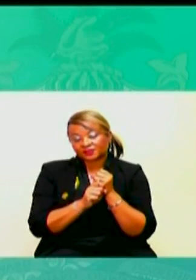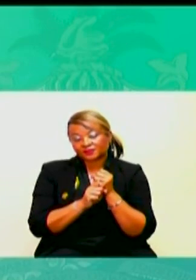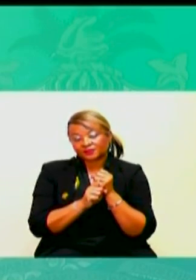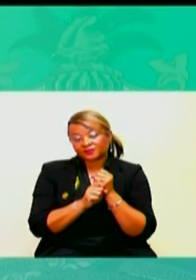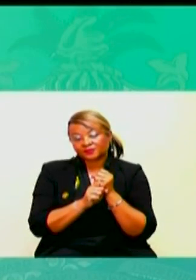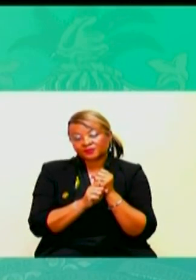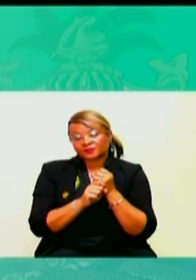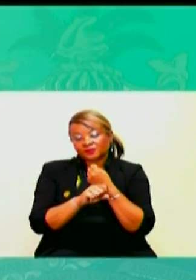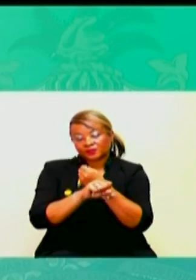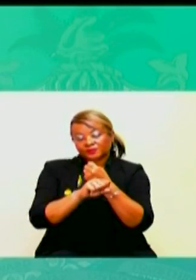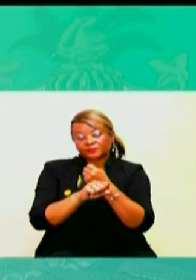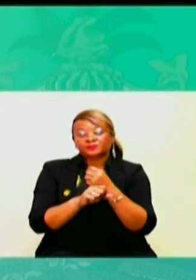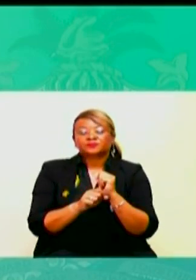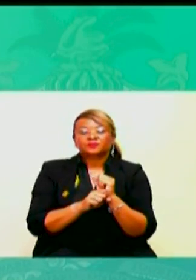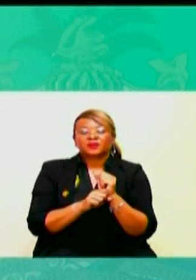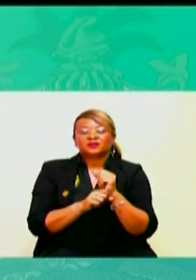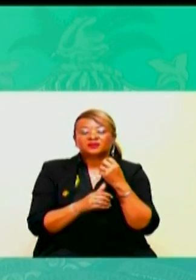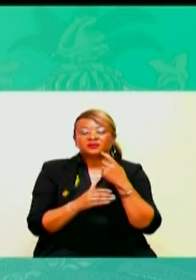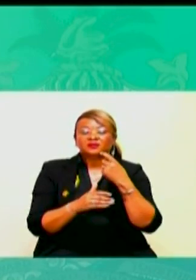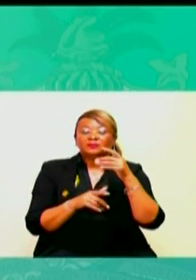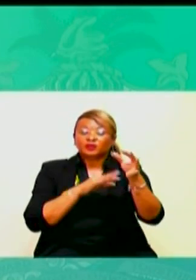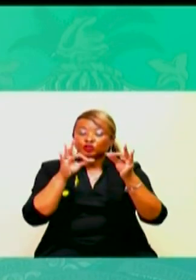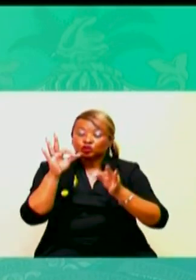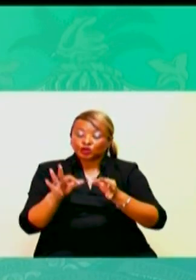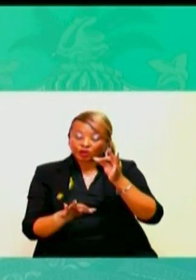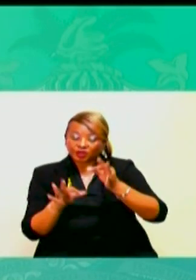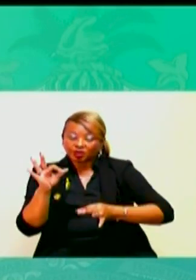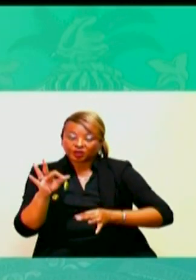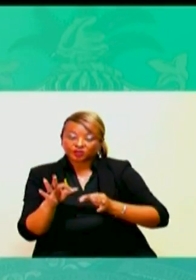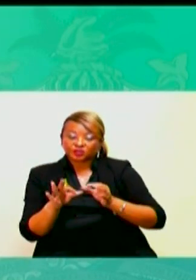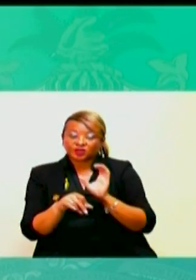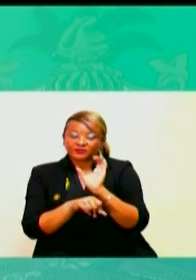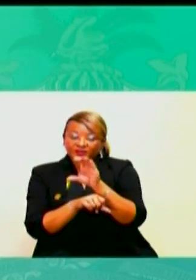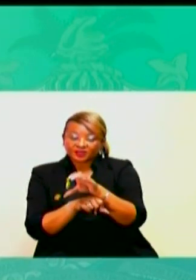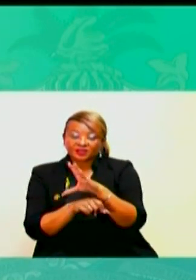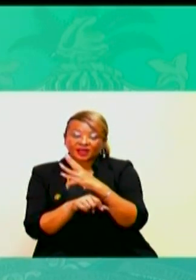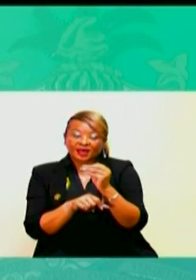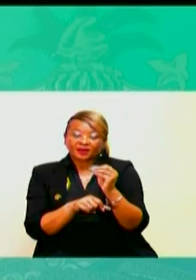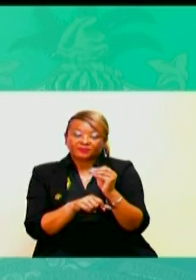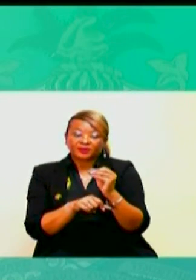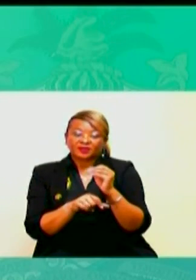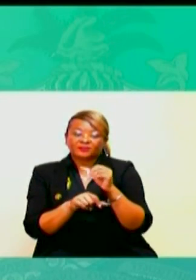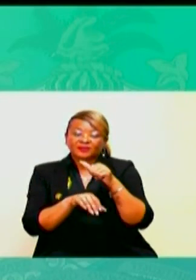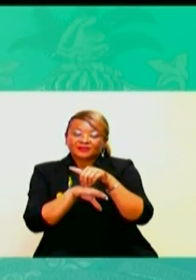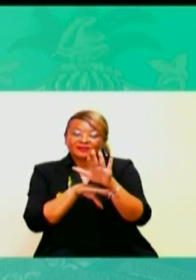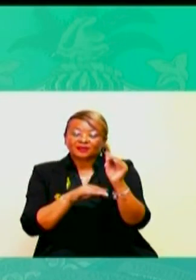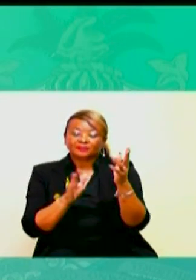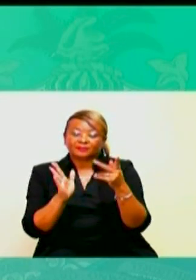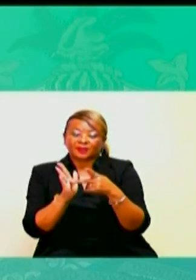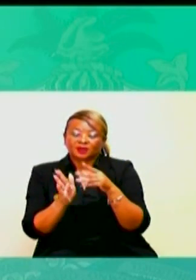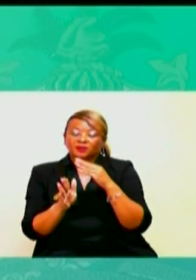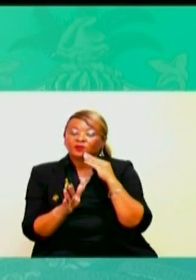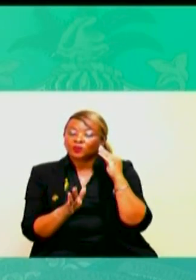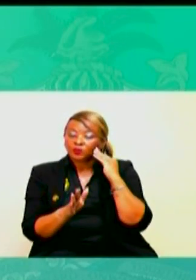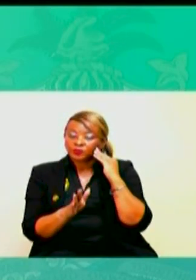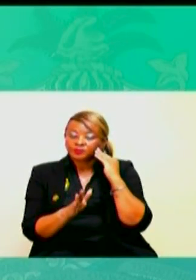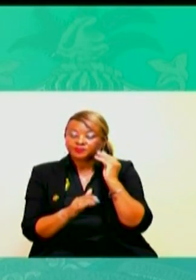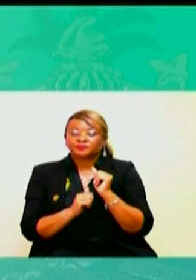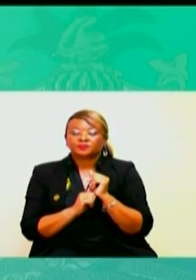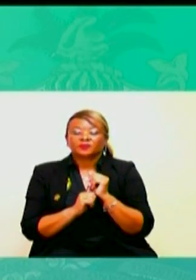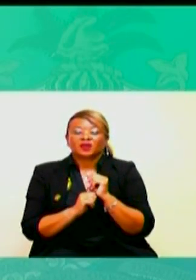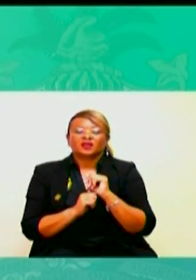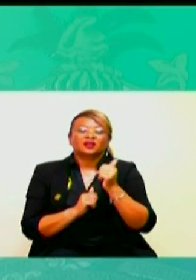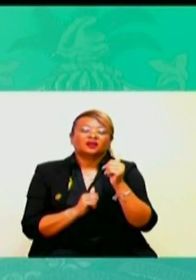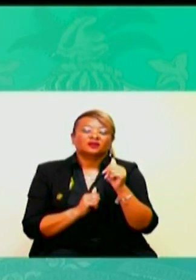some 282 have been charged before the courts, convicted, and have already been deported. Another 152 have